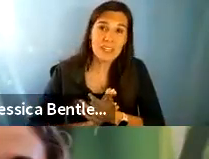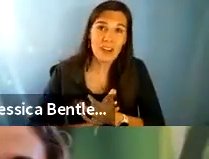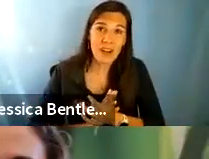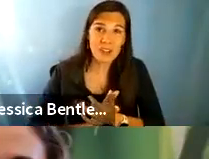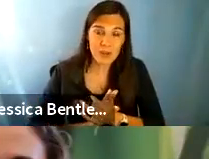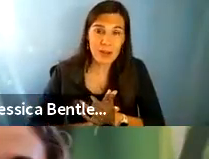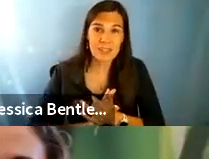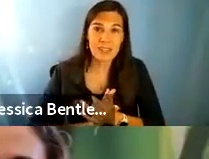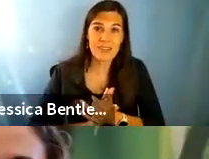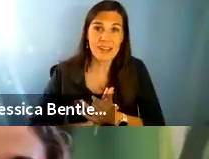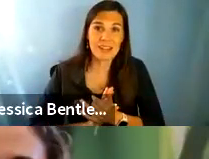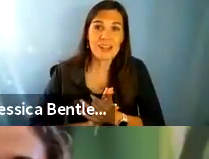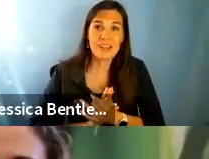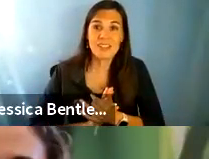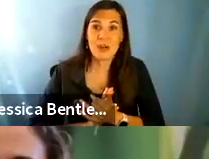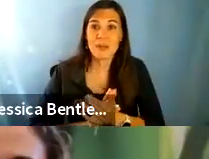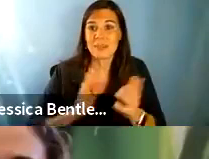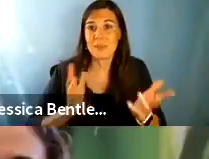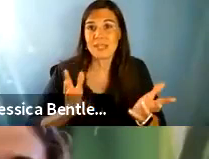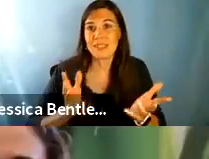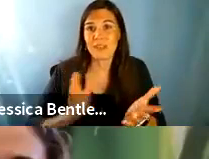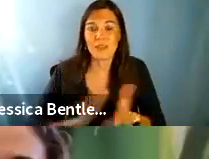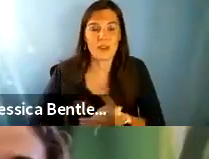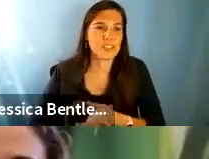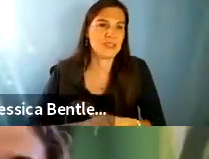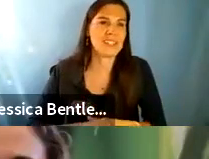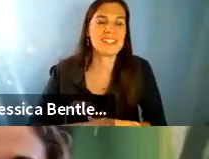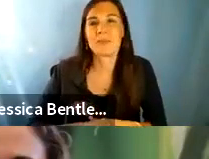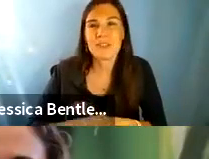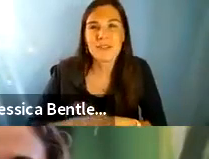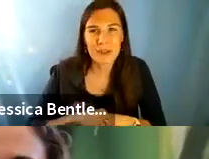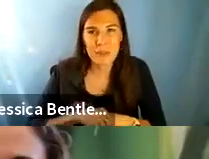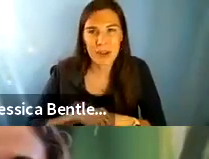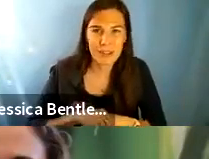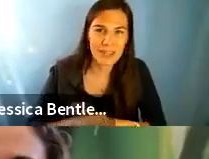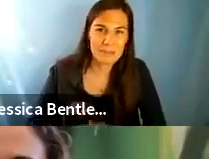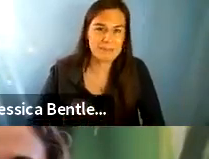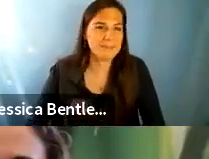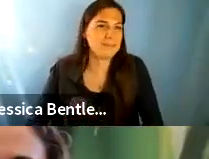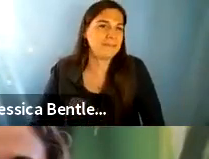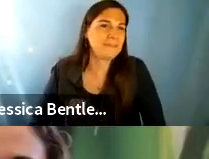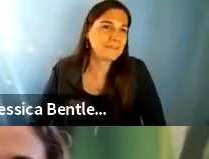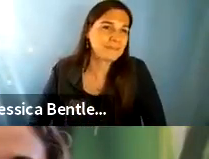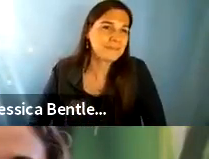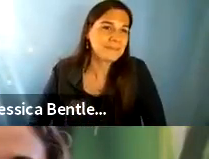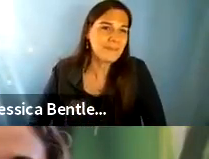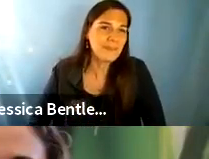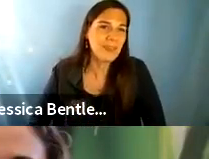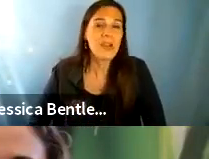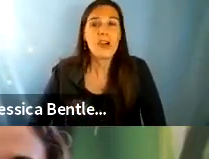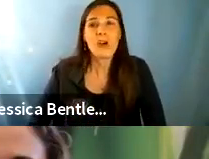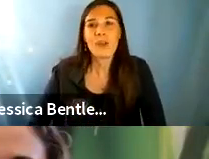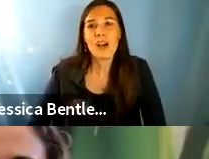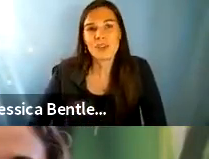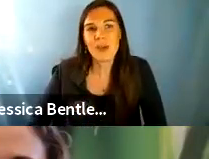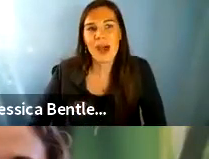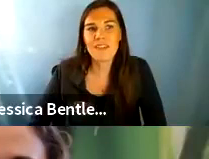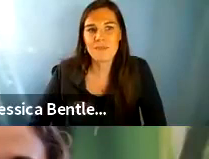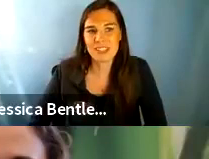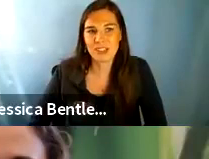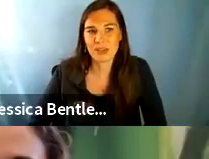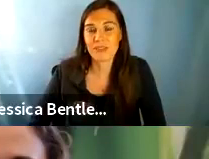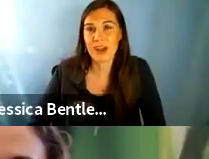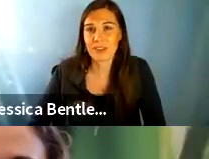deaf community also come to the event. So it's a big deal for our students, and we're very proud of it. We also